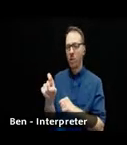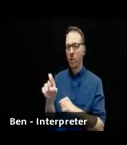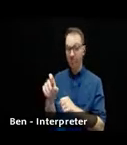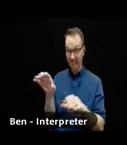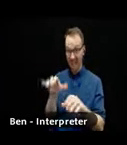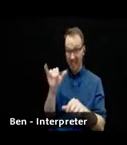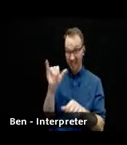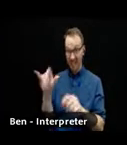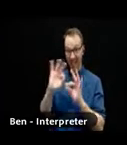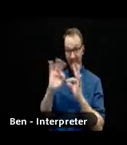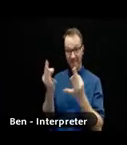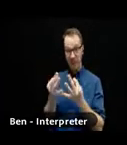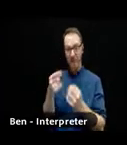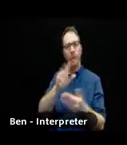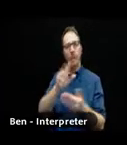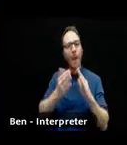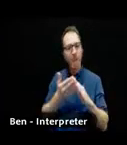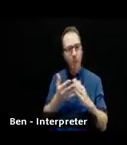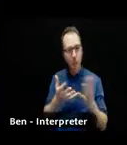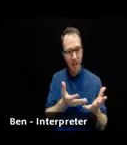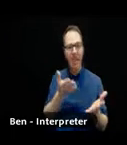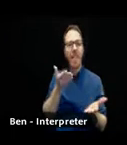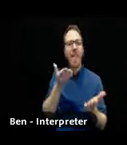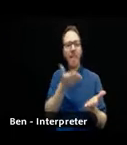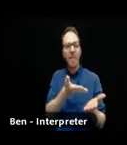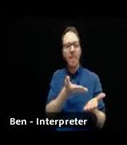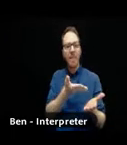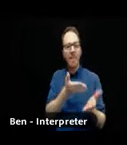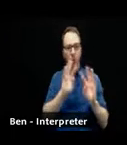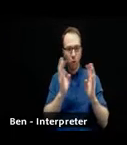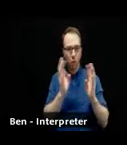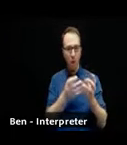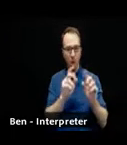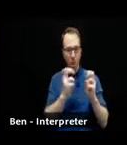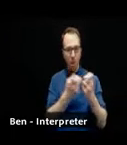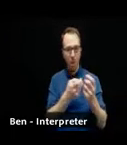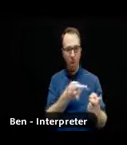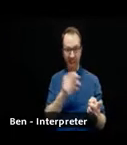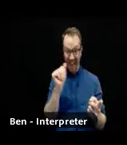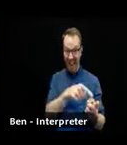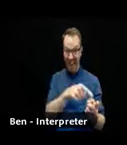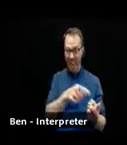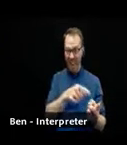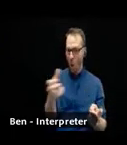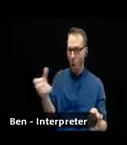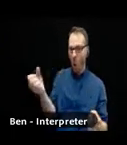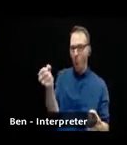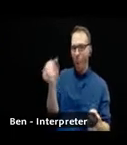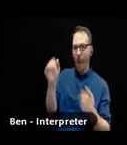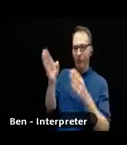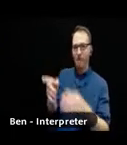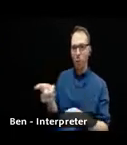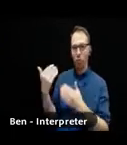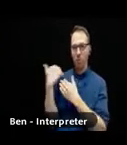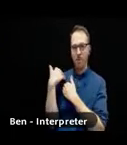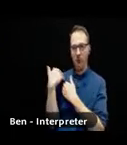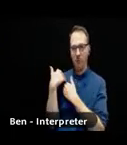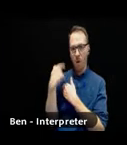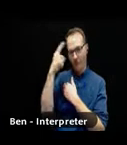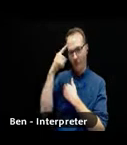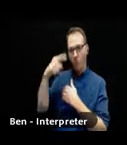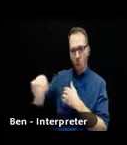family, this community, this circle have what it takes to hold that person responsible for those kinds